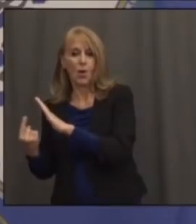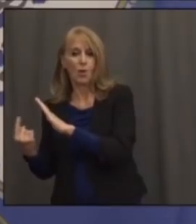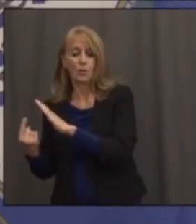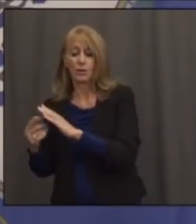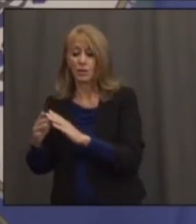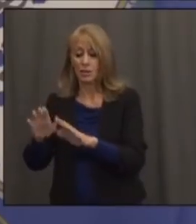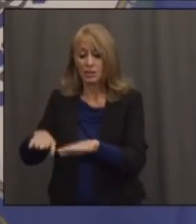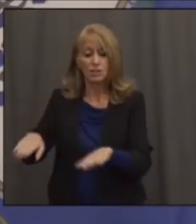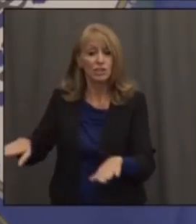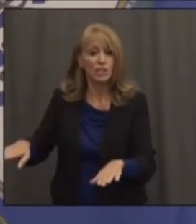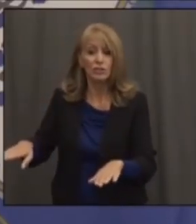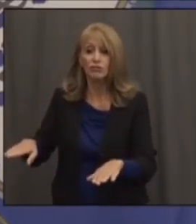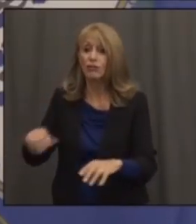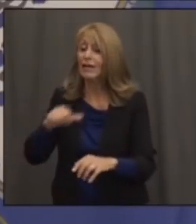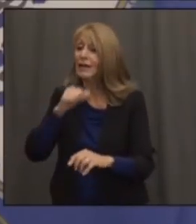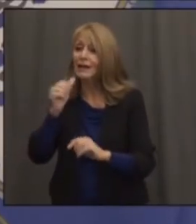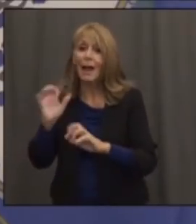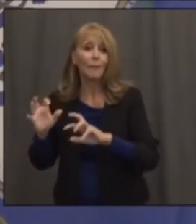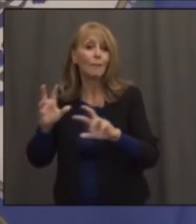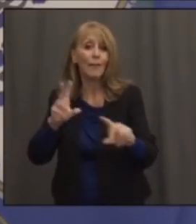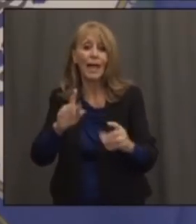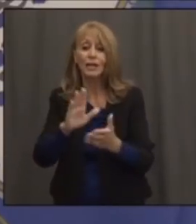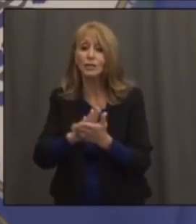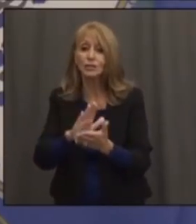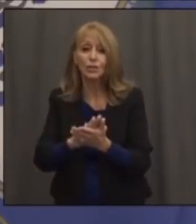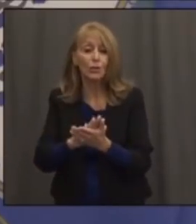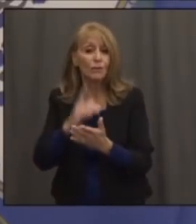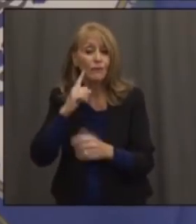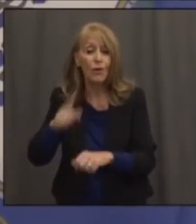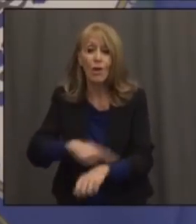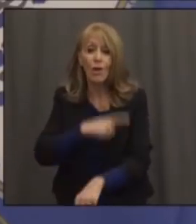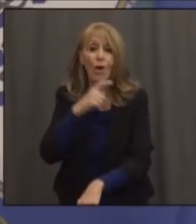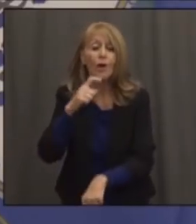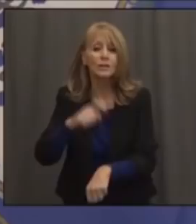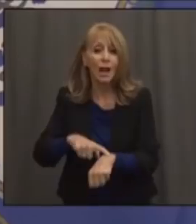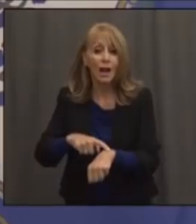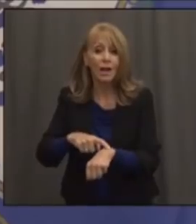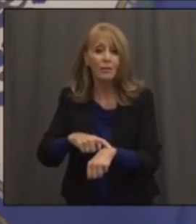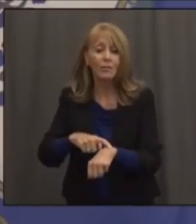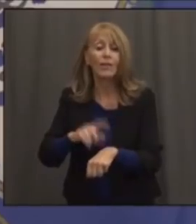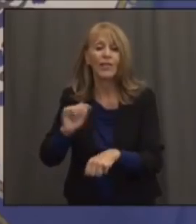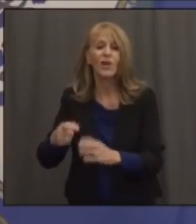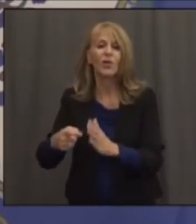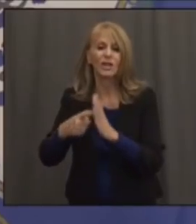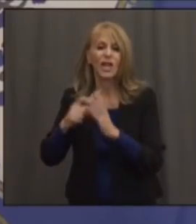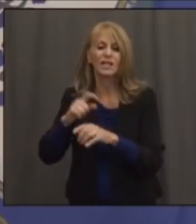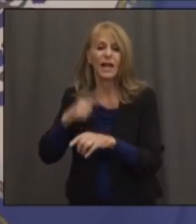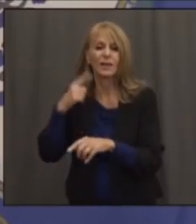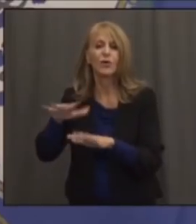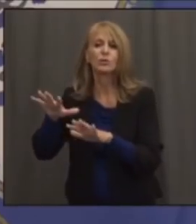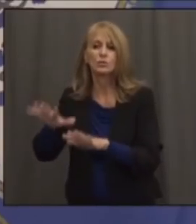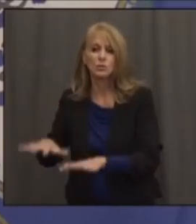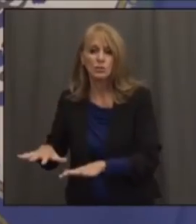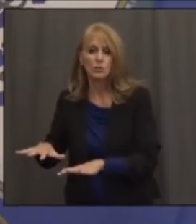kids who have not been back in the school for many a month, and that's going to take a while.